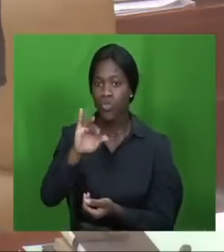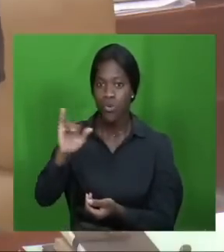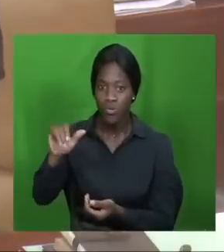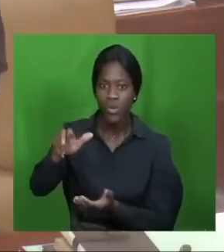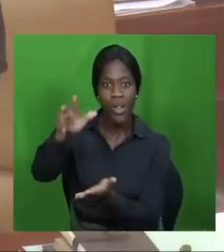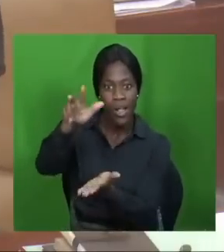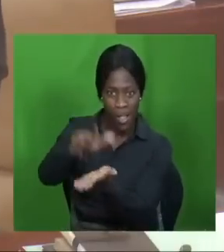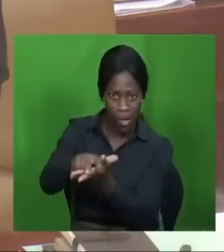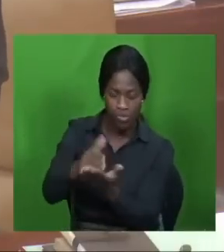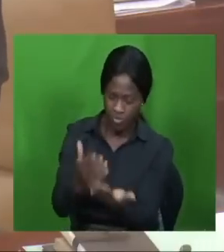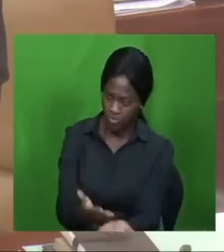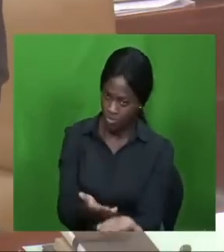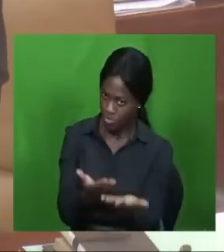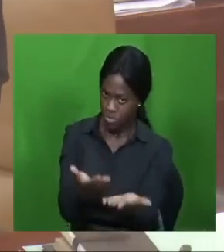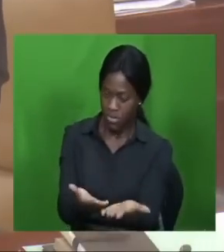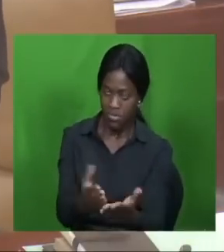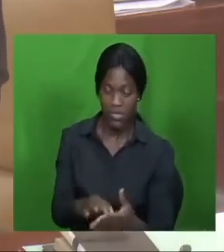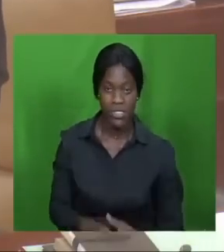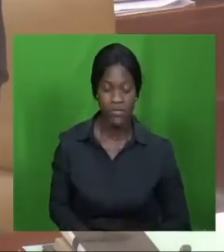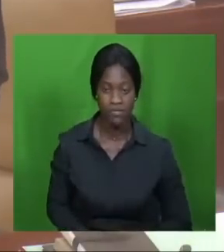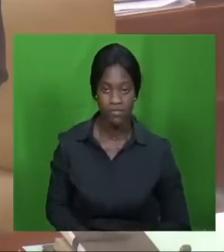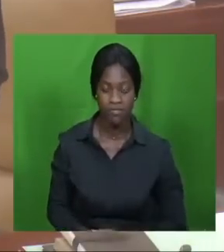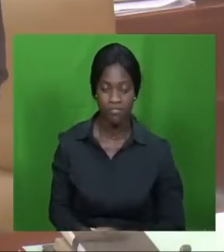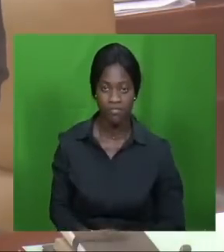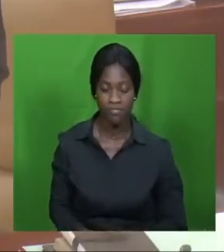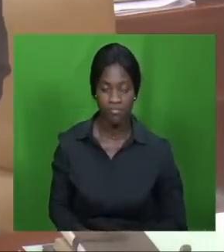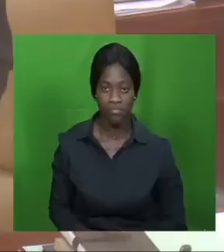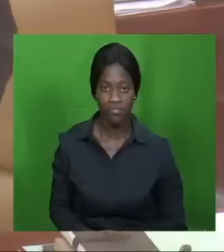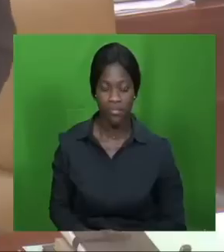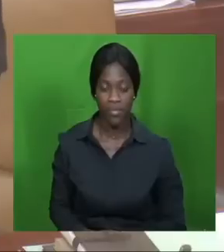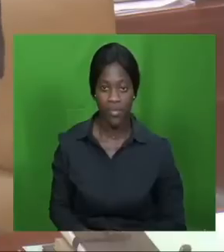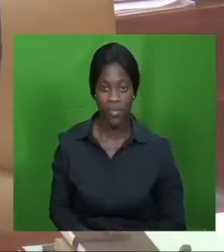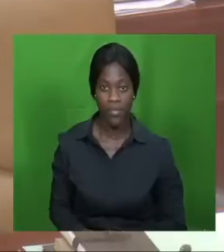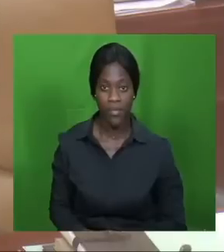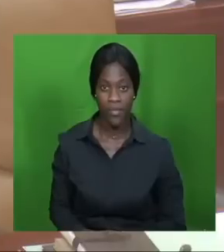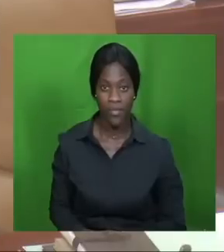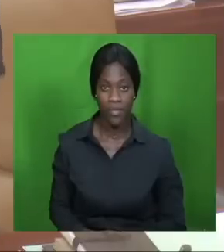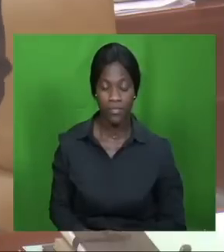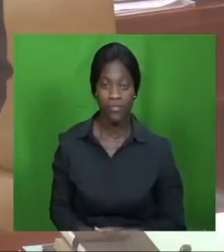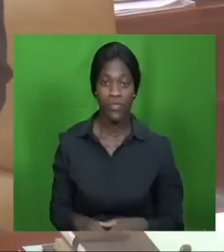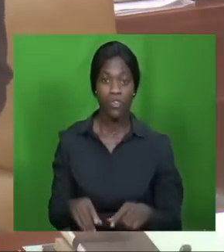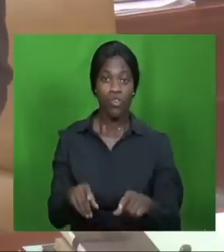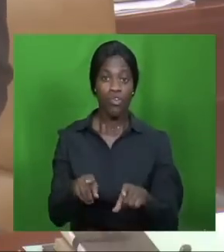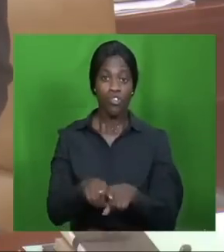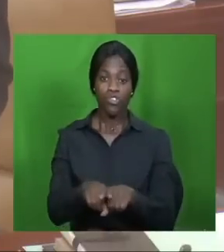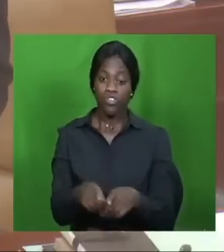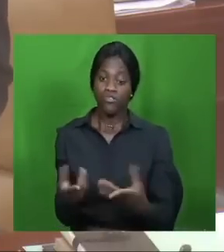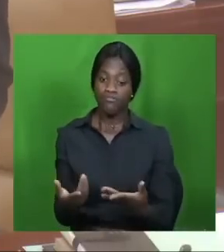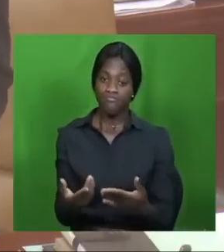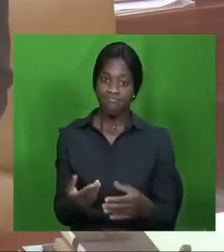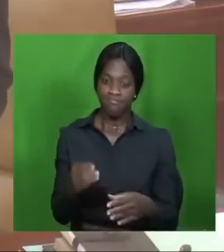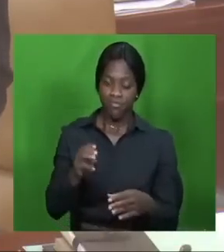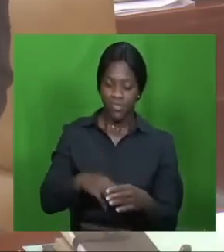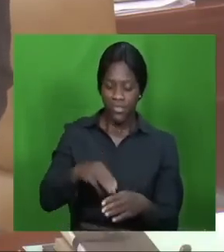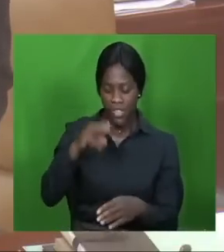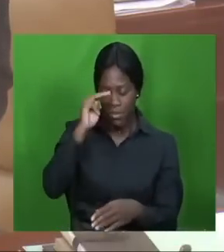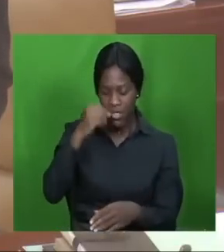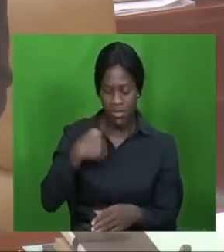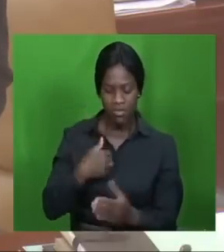day. Mr. Speaker, I would indulge you on behalf of the chairperson to